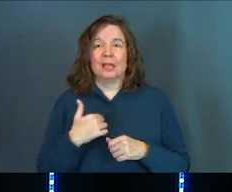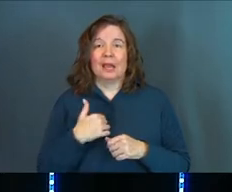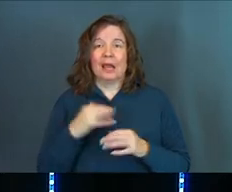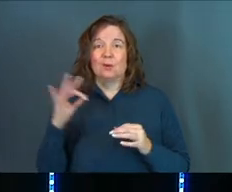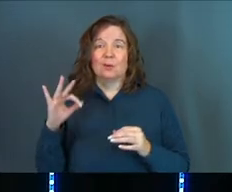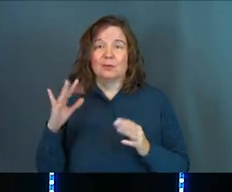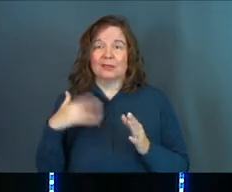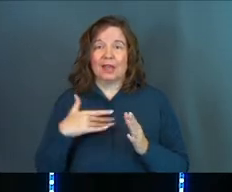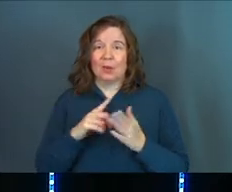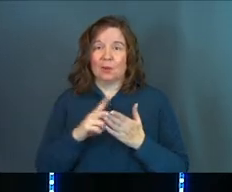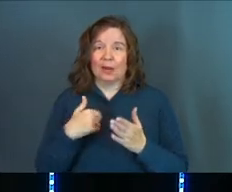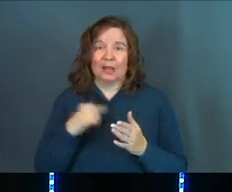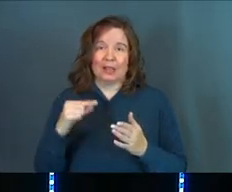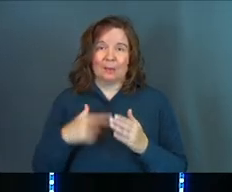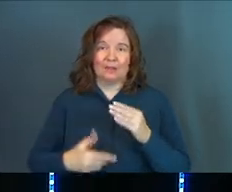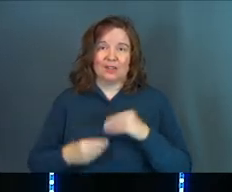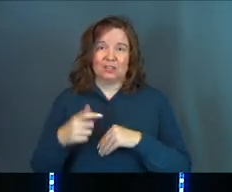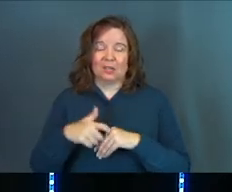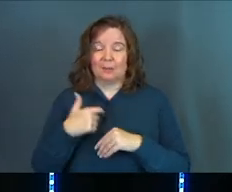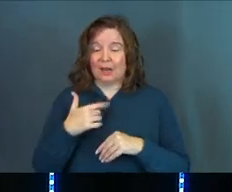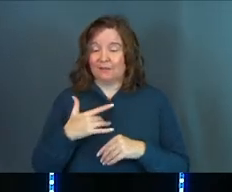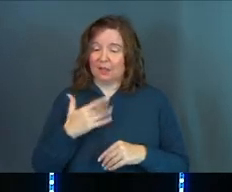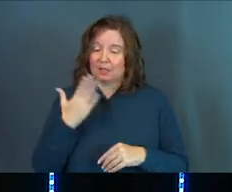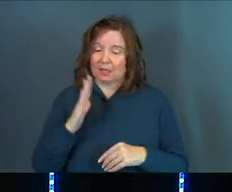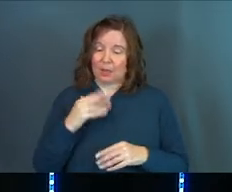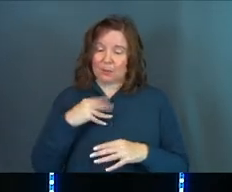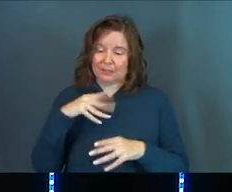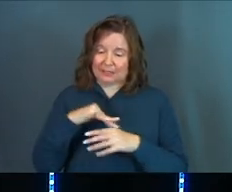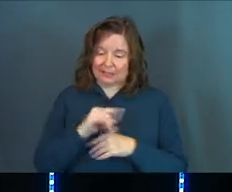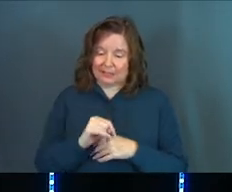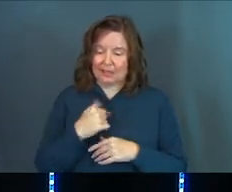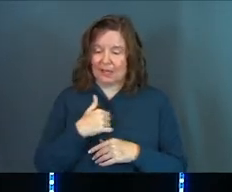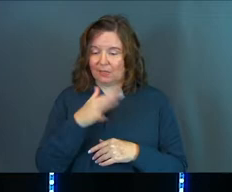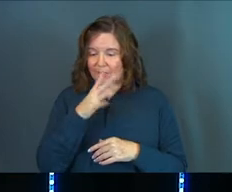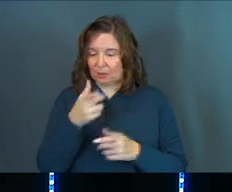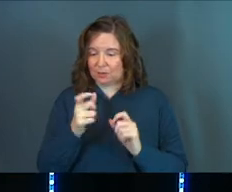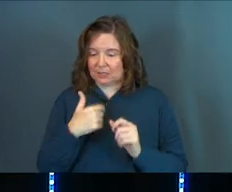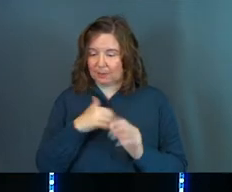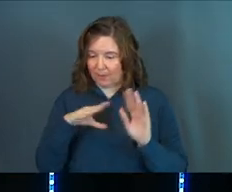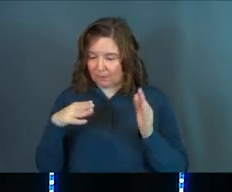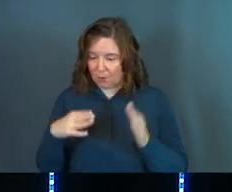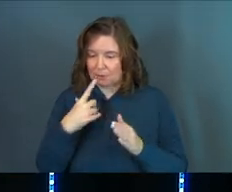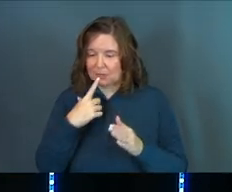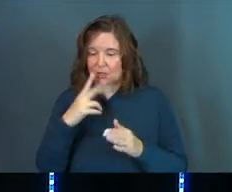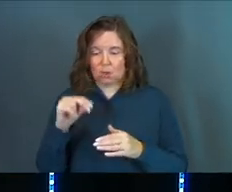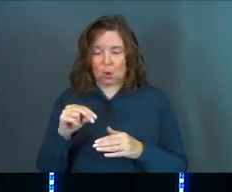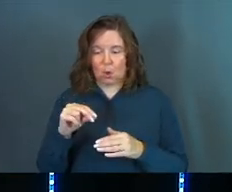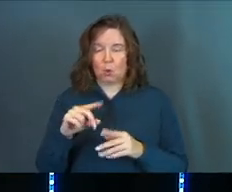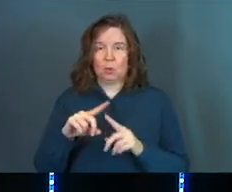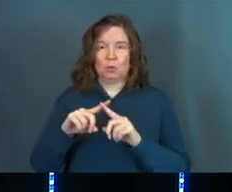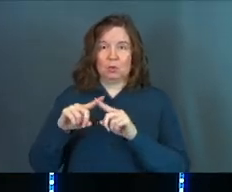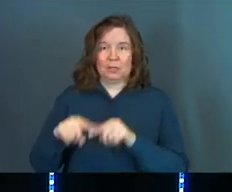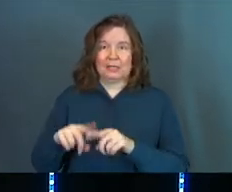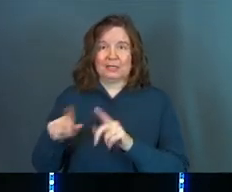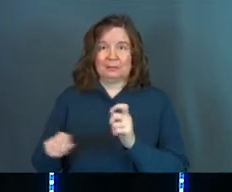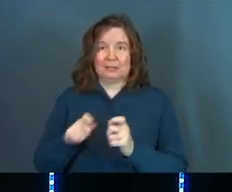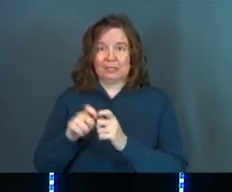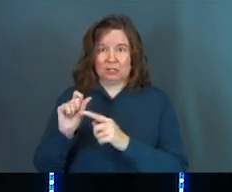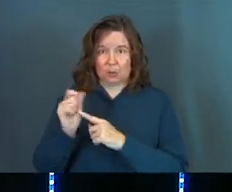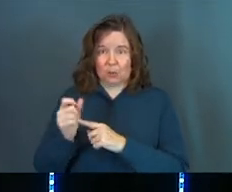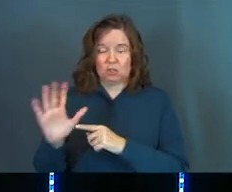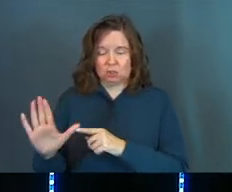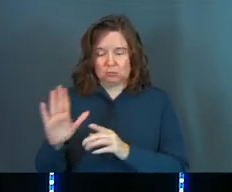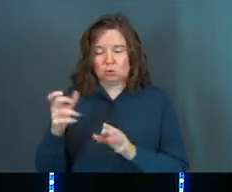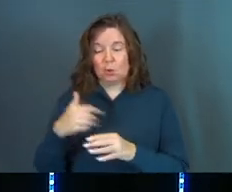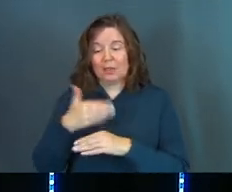wasn't preaching that week, and I had a little bit of extra time. And I just felt like God was in it, and God, Father was giving me focus and said, no, you got to lean into this particular